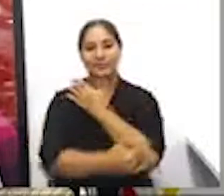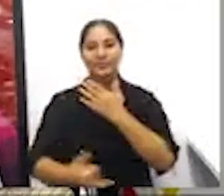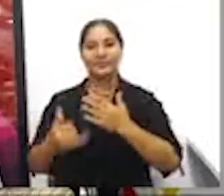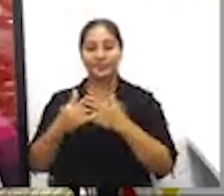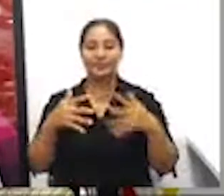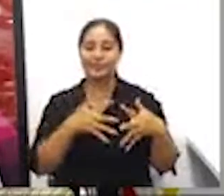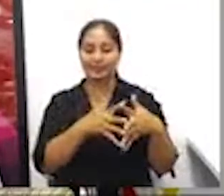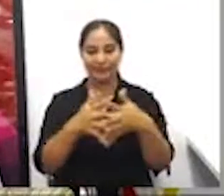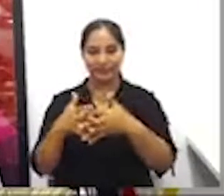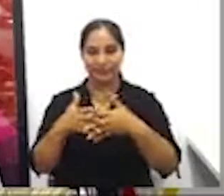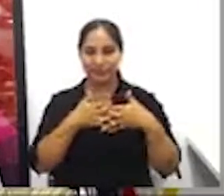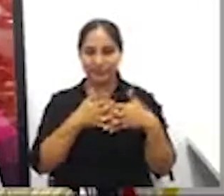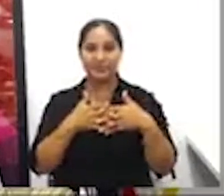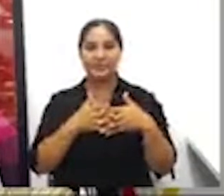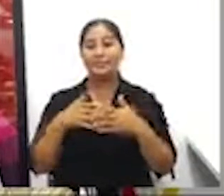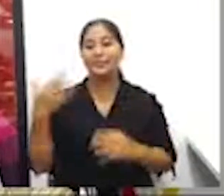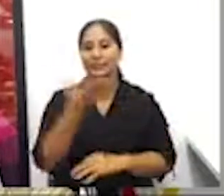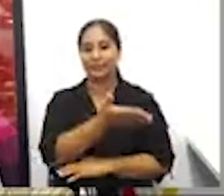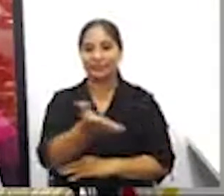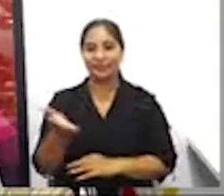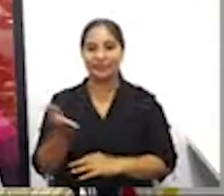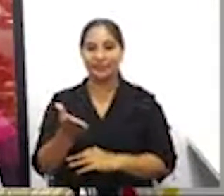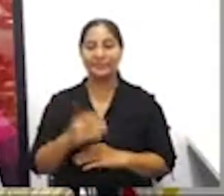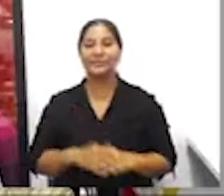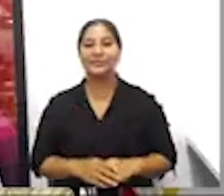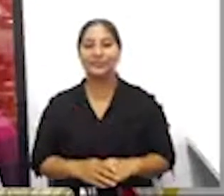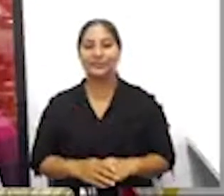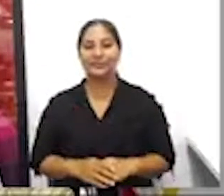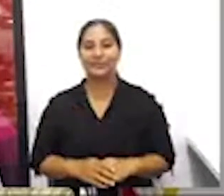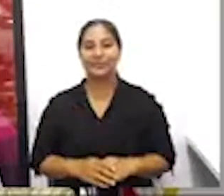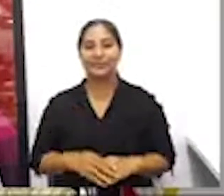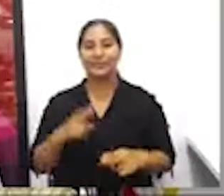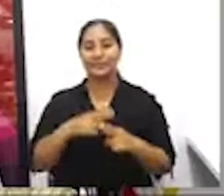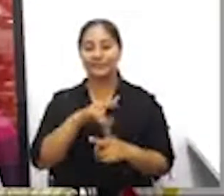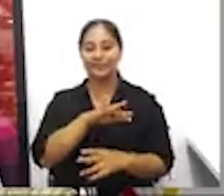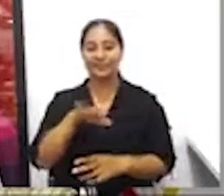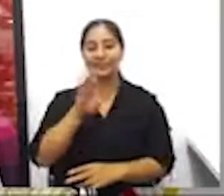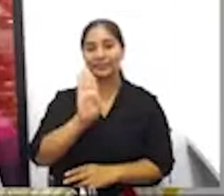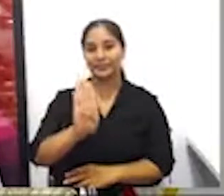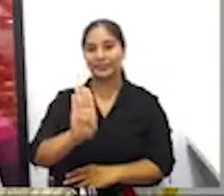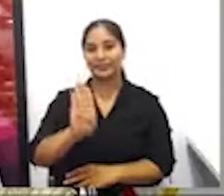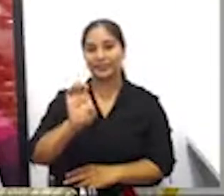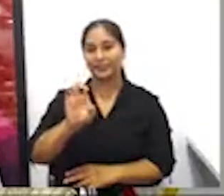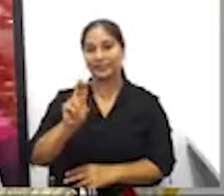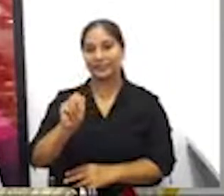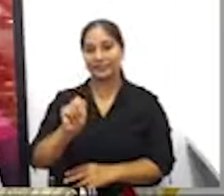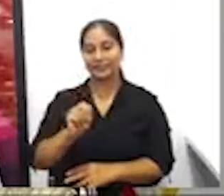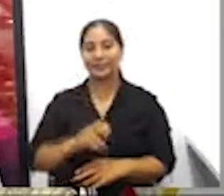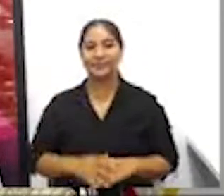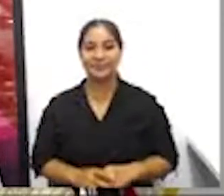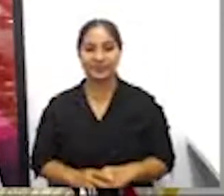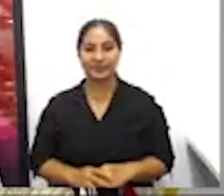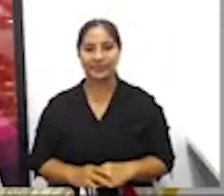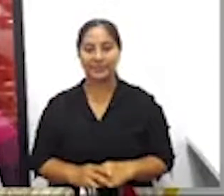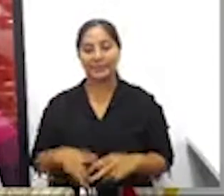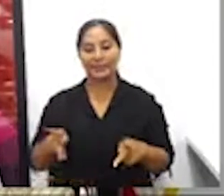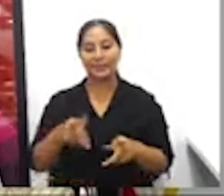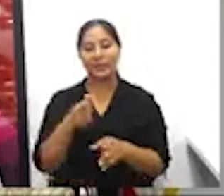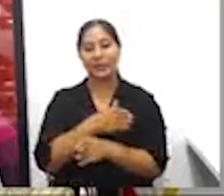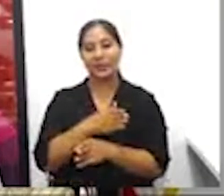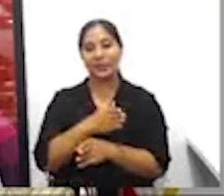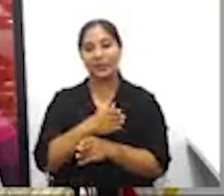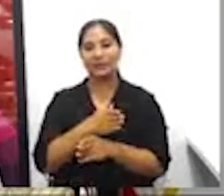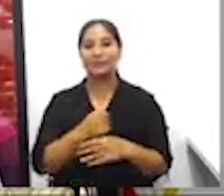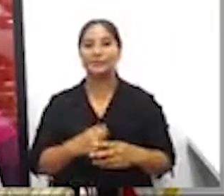but today we have chosen some outstanding question to ask the Deputy Secretary. Let me also start with the